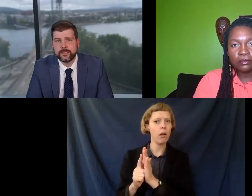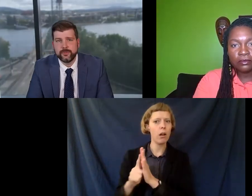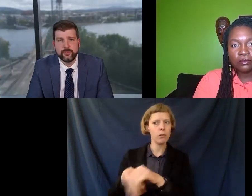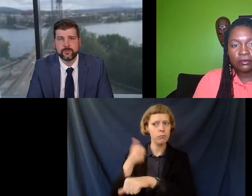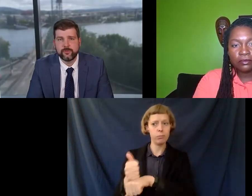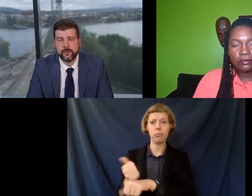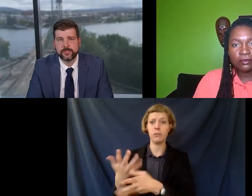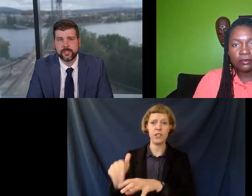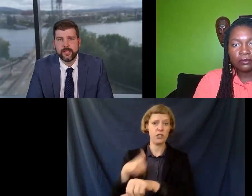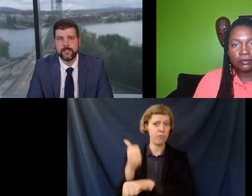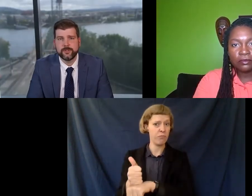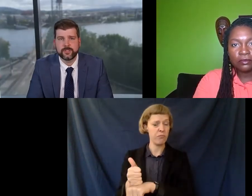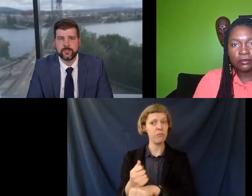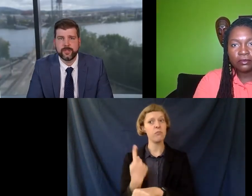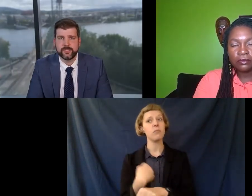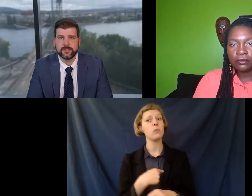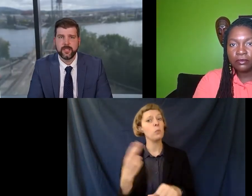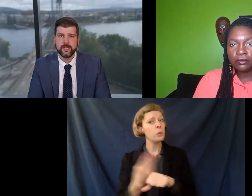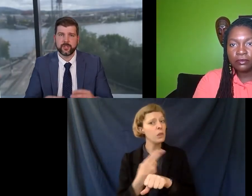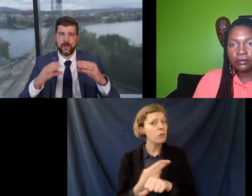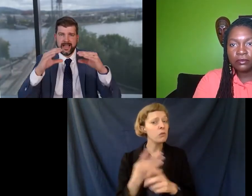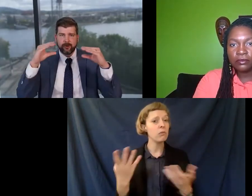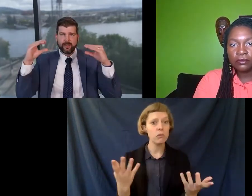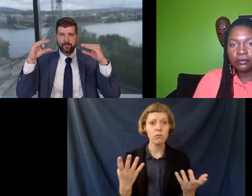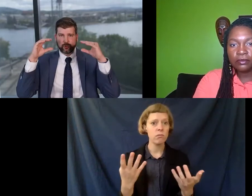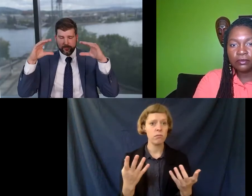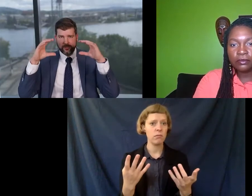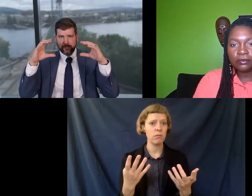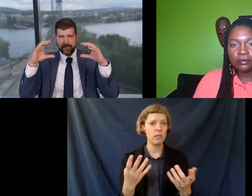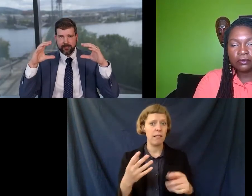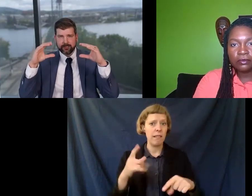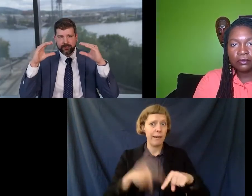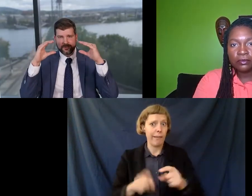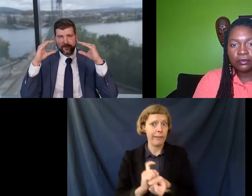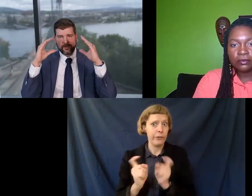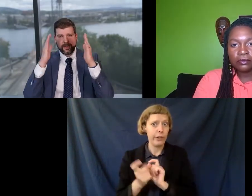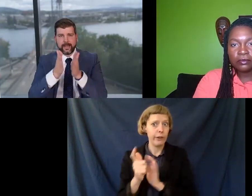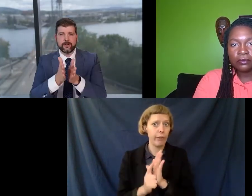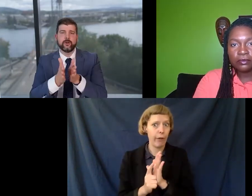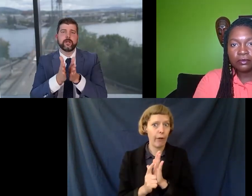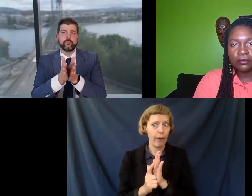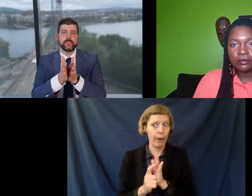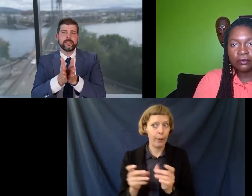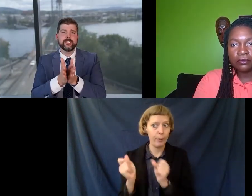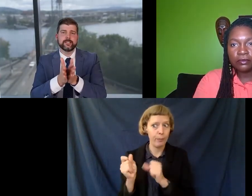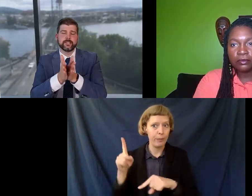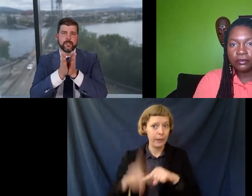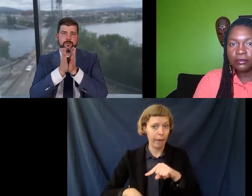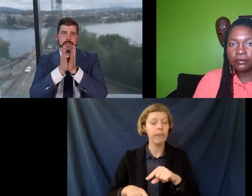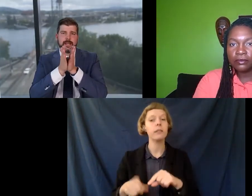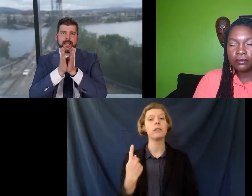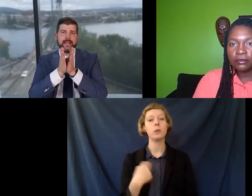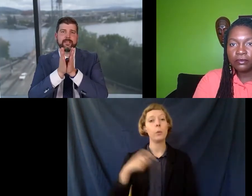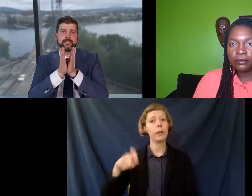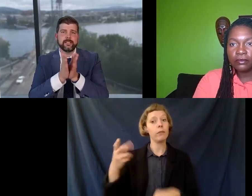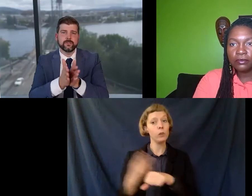right to use force in those situations. So our criminal analysis is very narrow. It really is, do